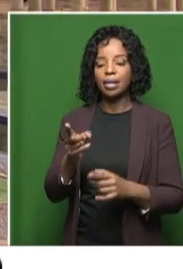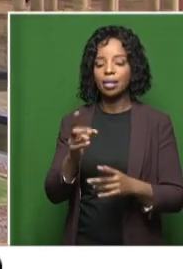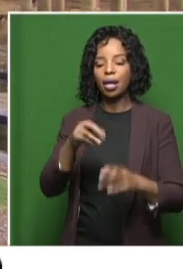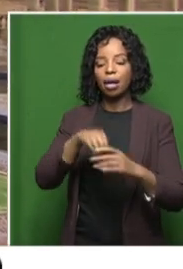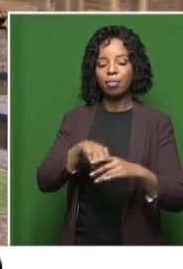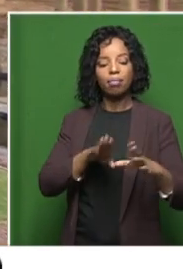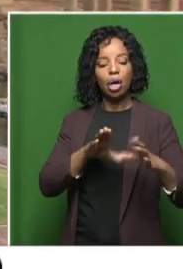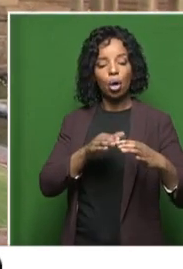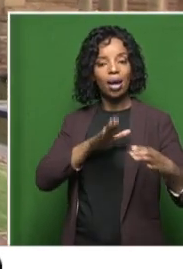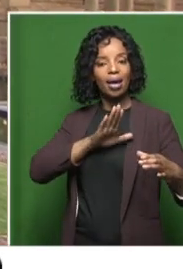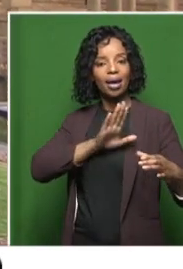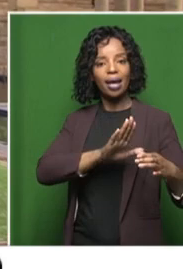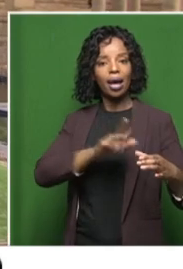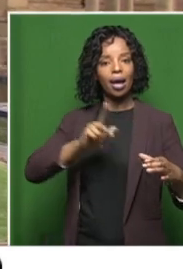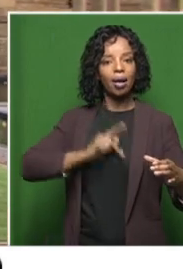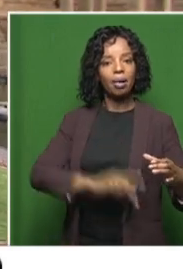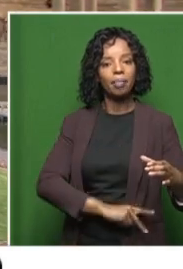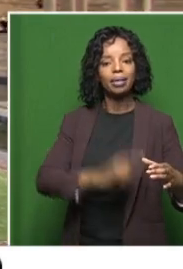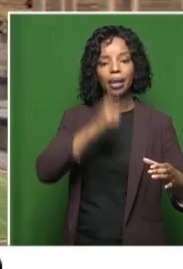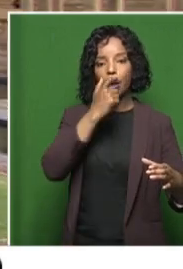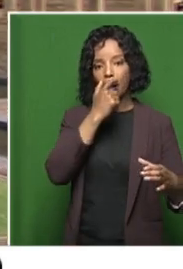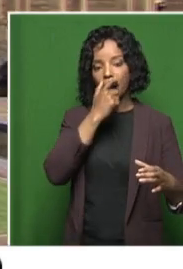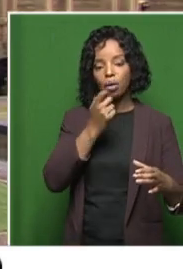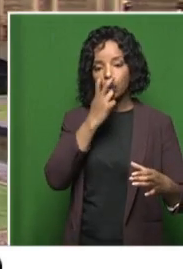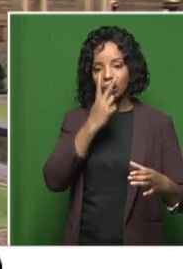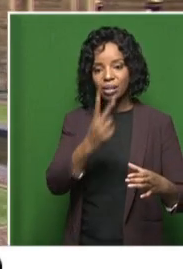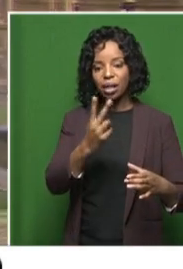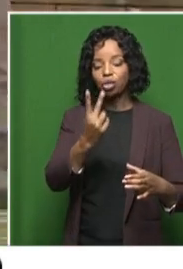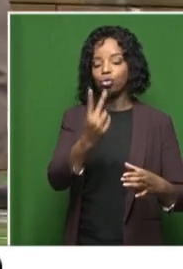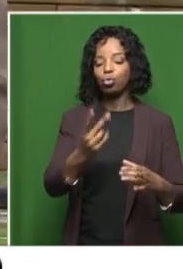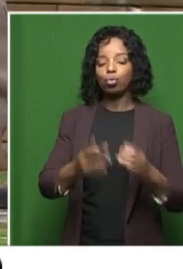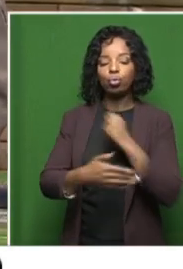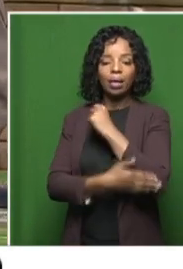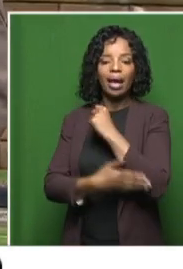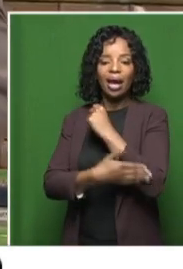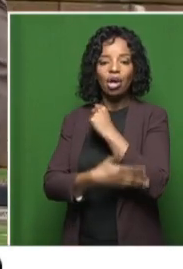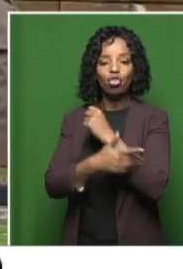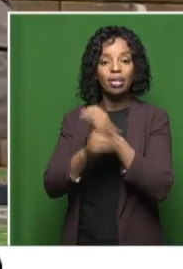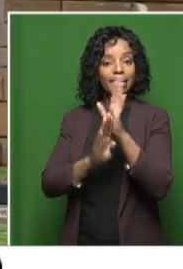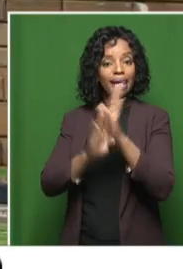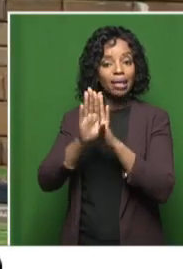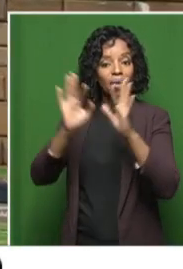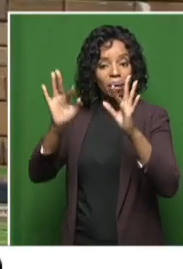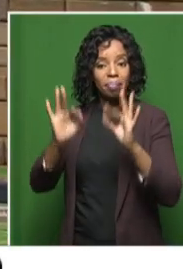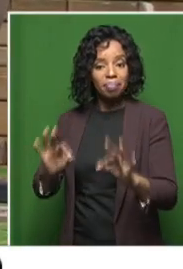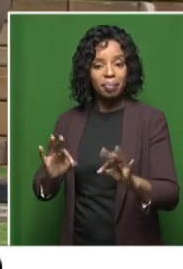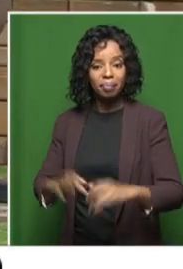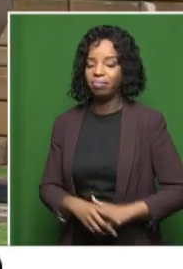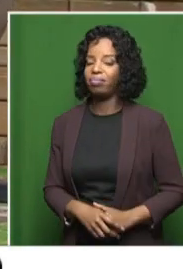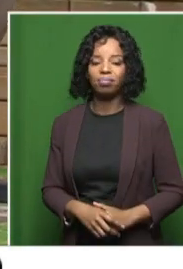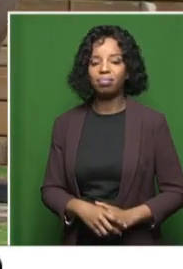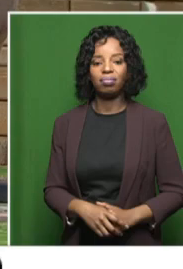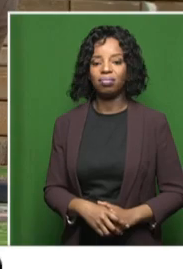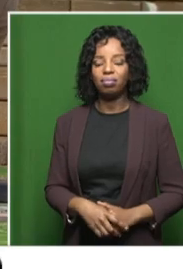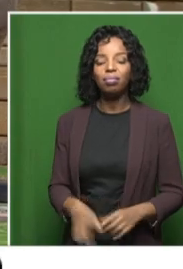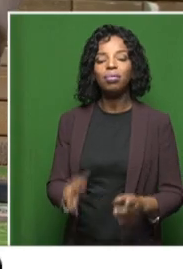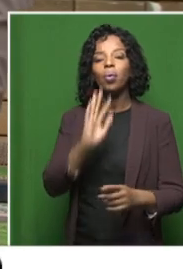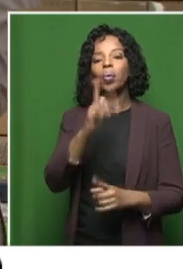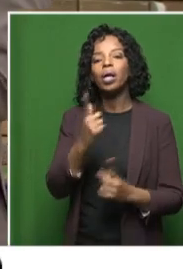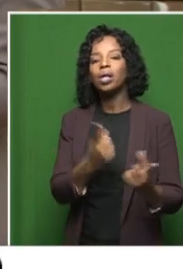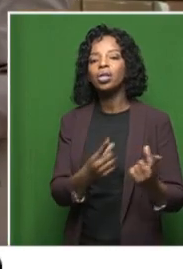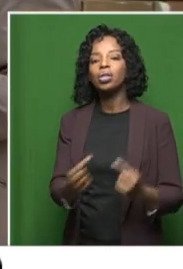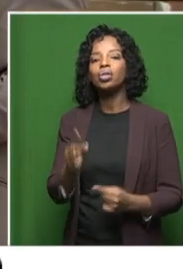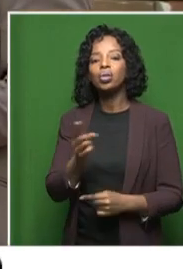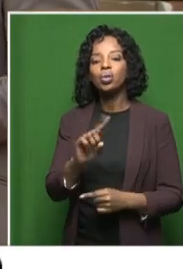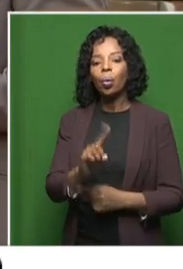you look at social development issues between these two countries, the underdevelopment that is there between these two countries. We are going to bring her in, Kayelihle, as well.